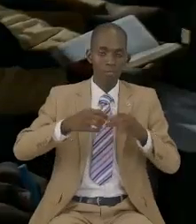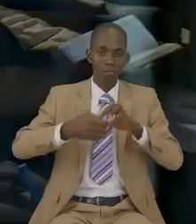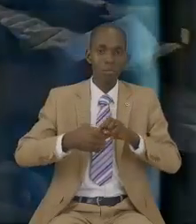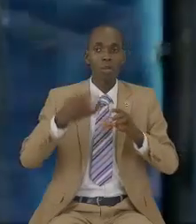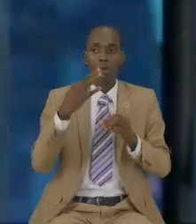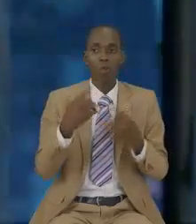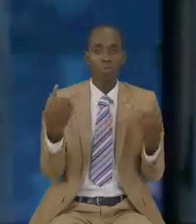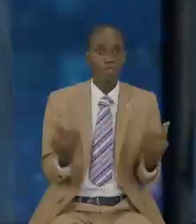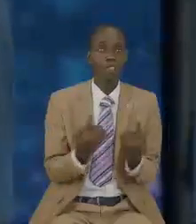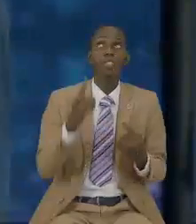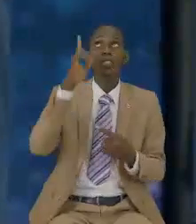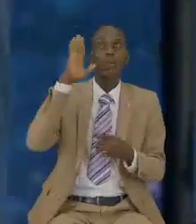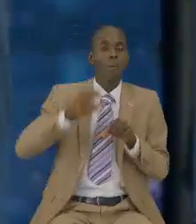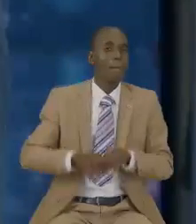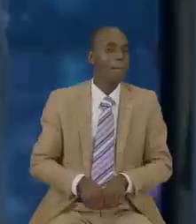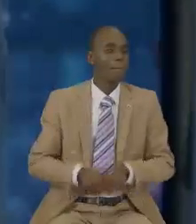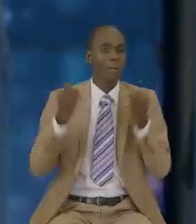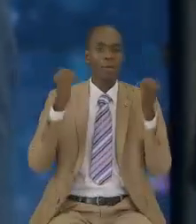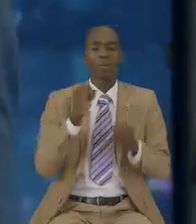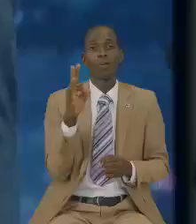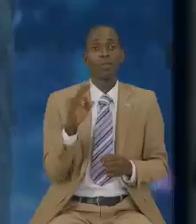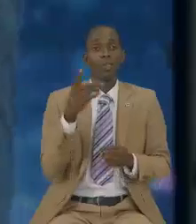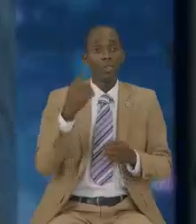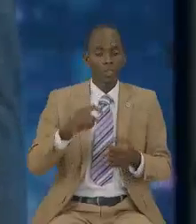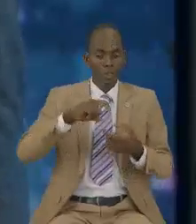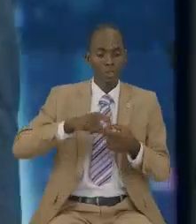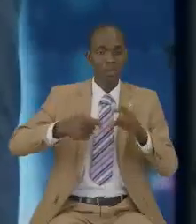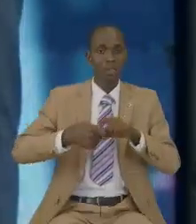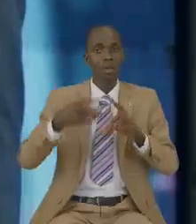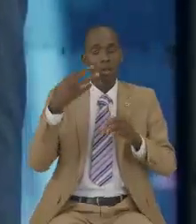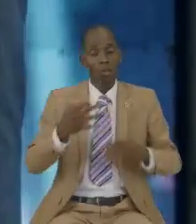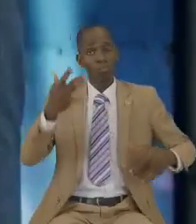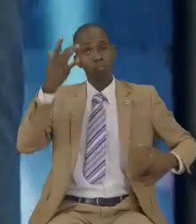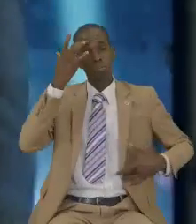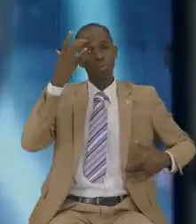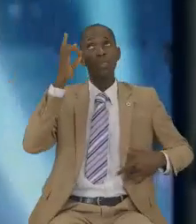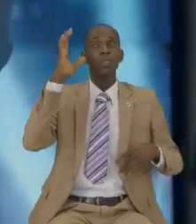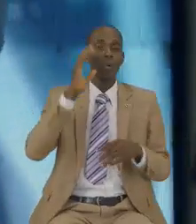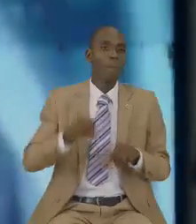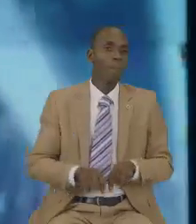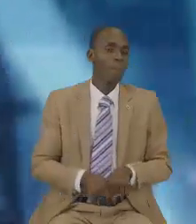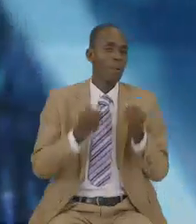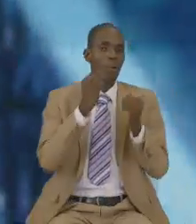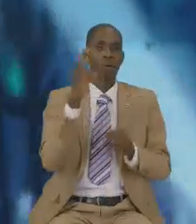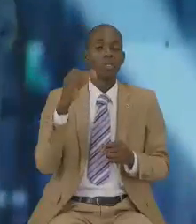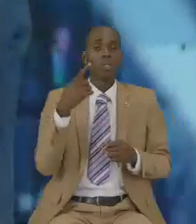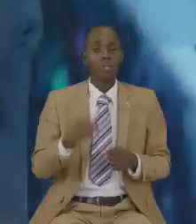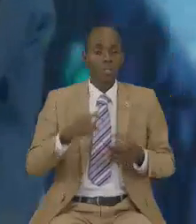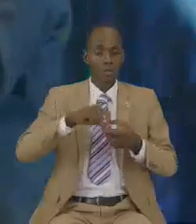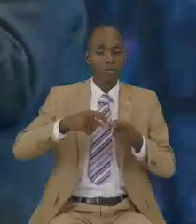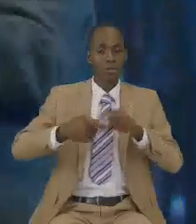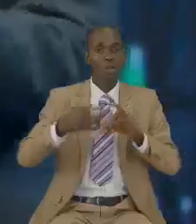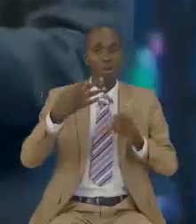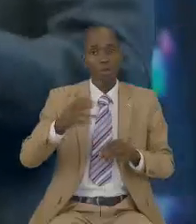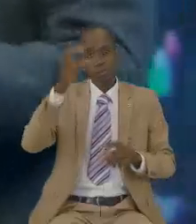will break. The chain of sickness, he will break. And the chain of